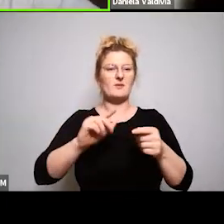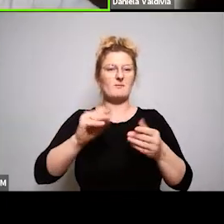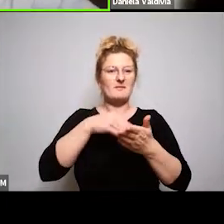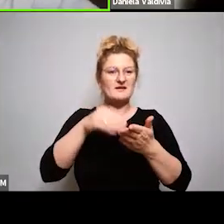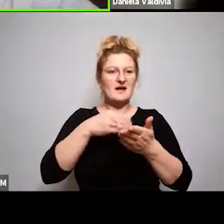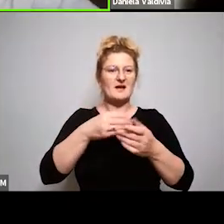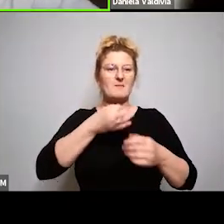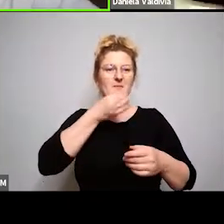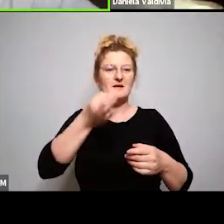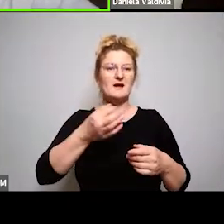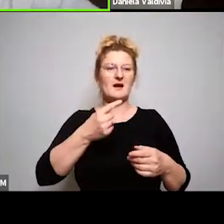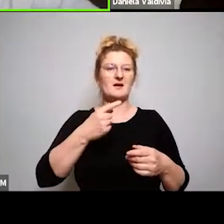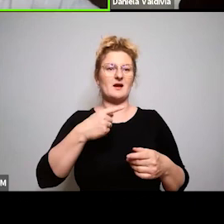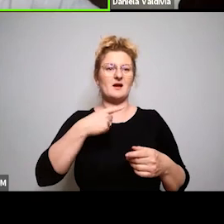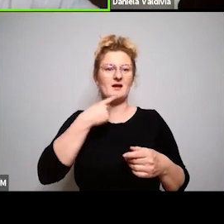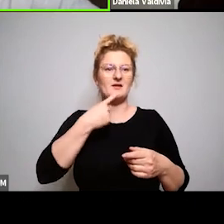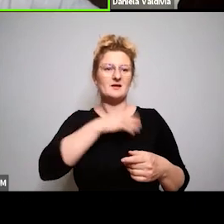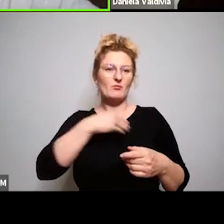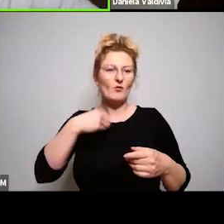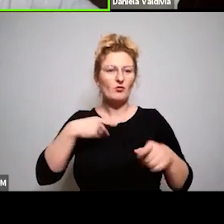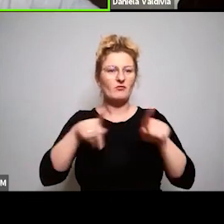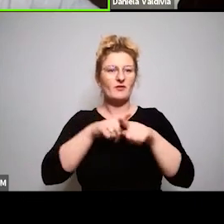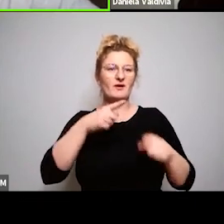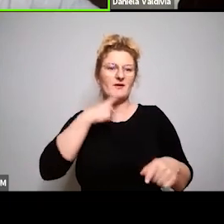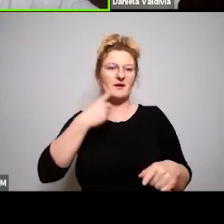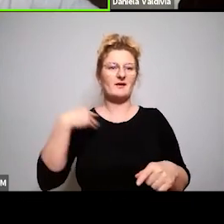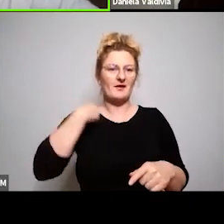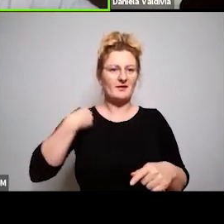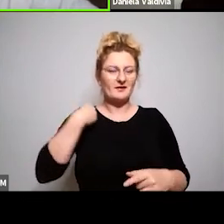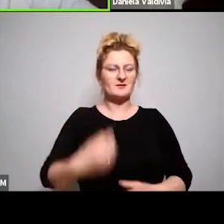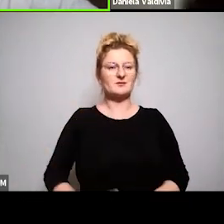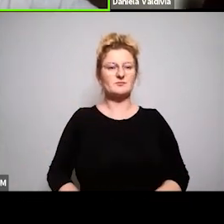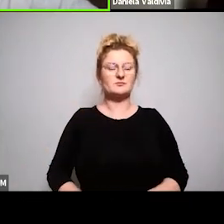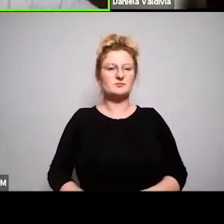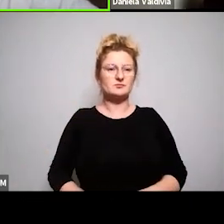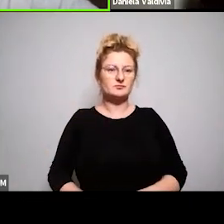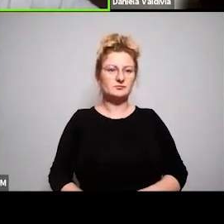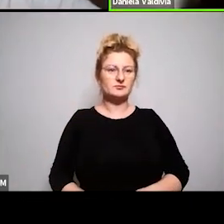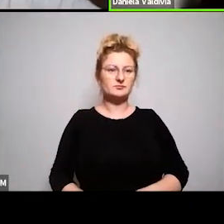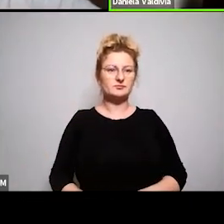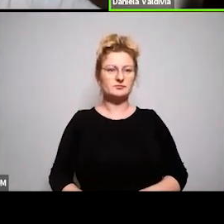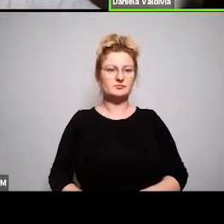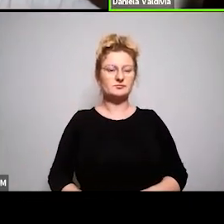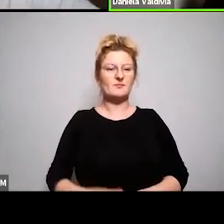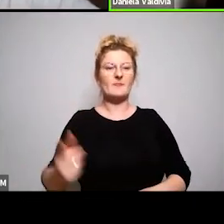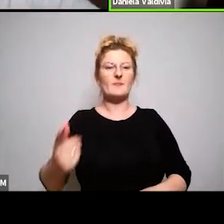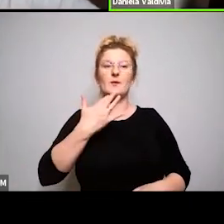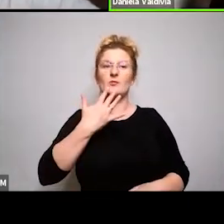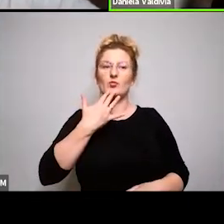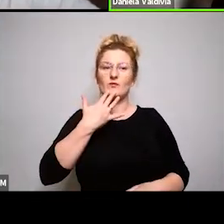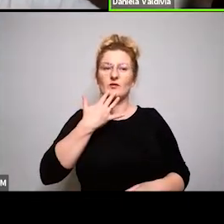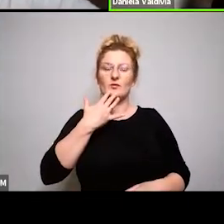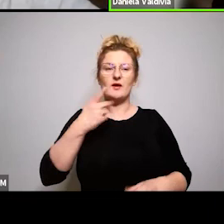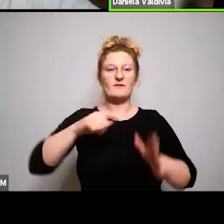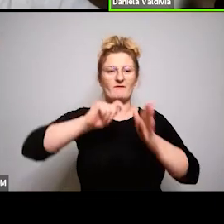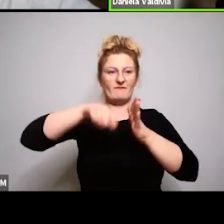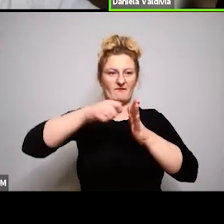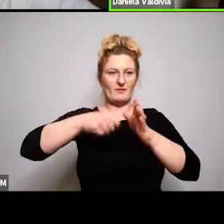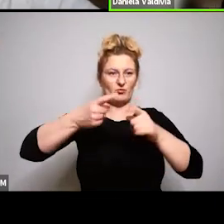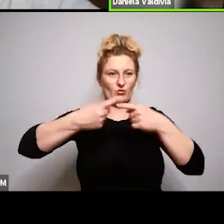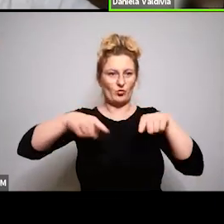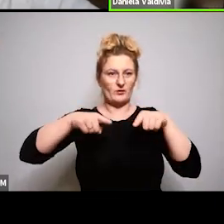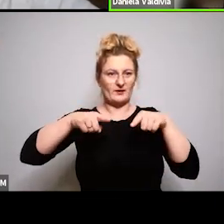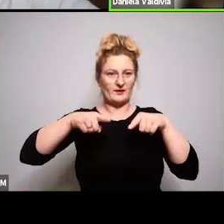And you mentioned that there is some short movie that you can show us. Yeah, I don't know if you have